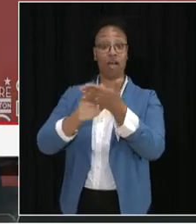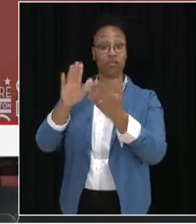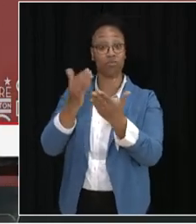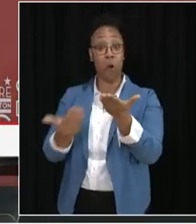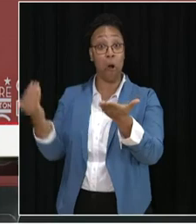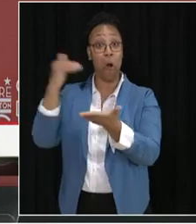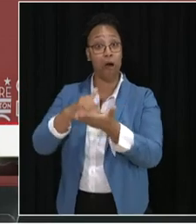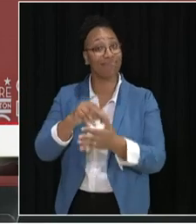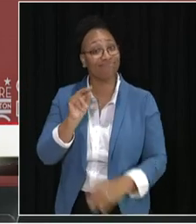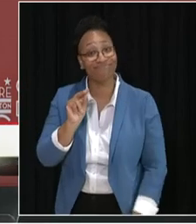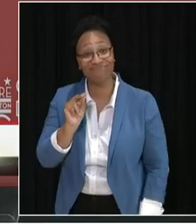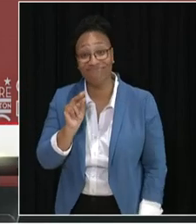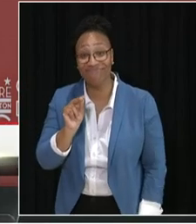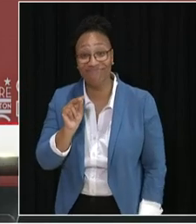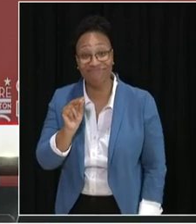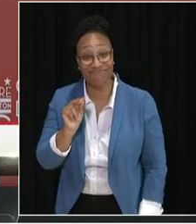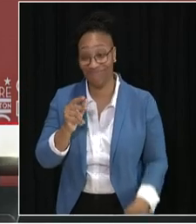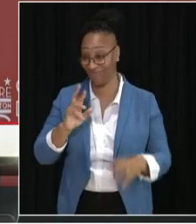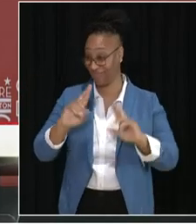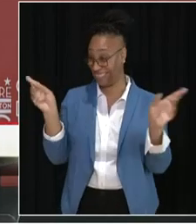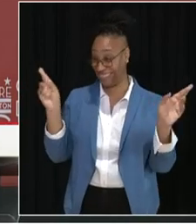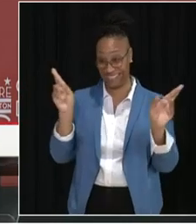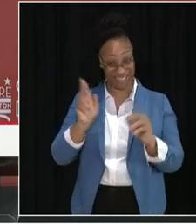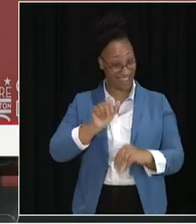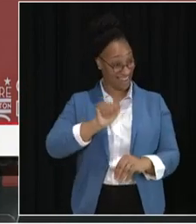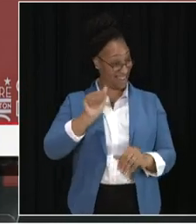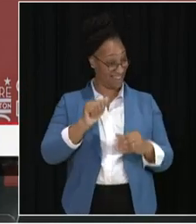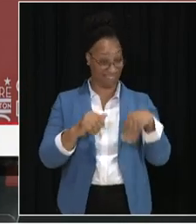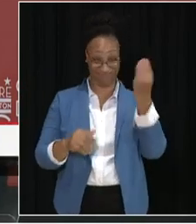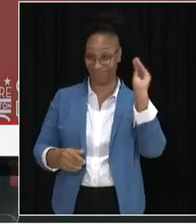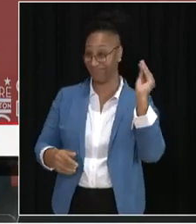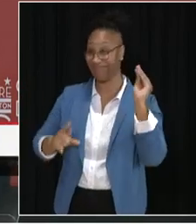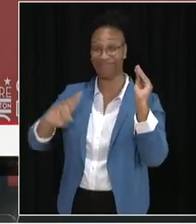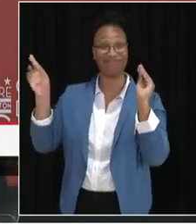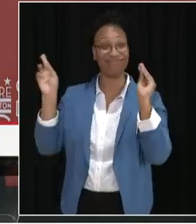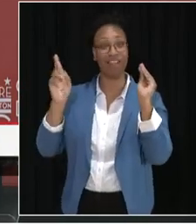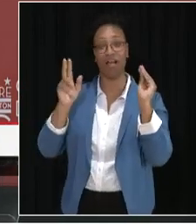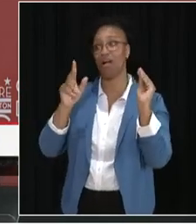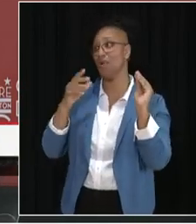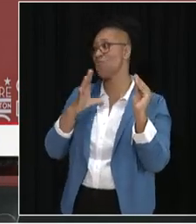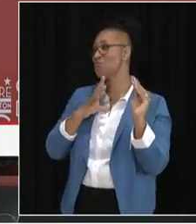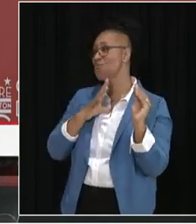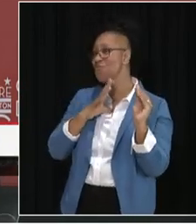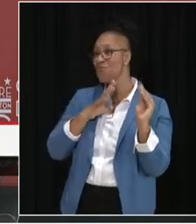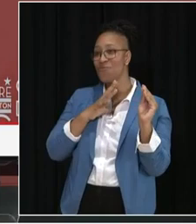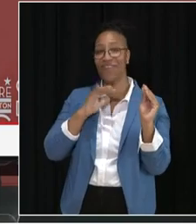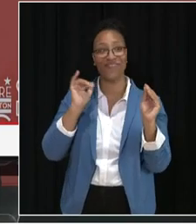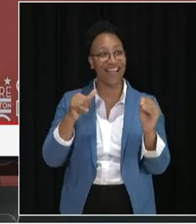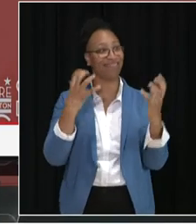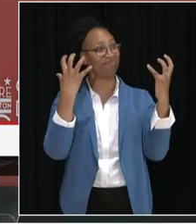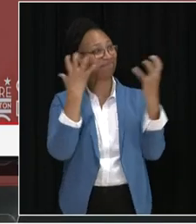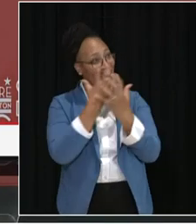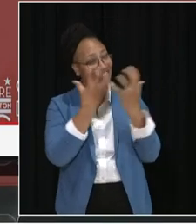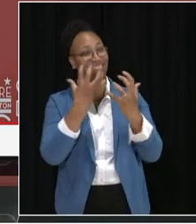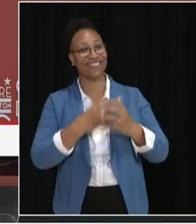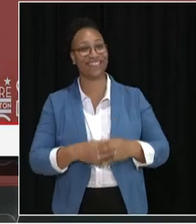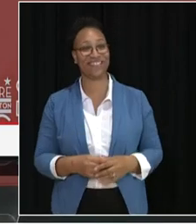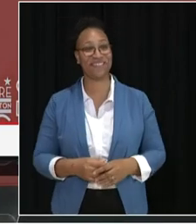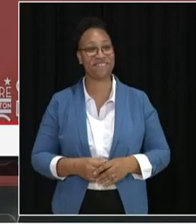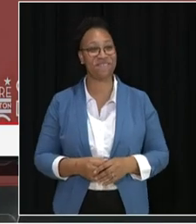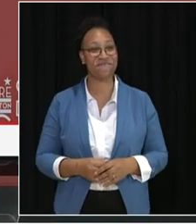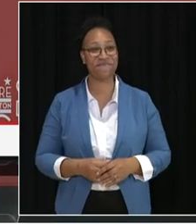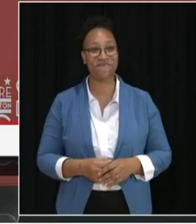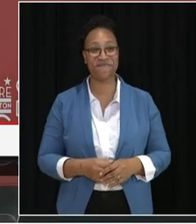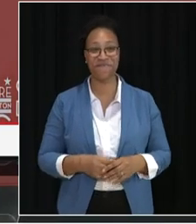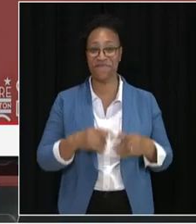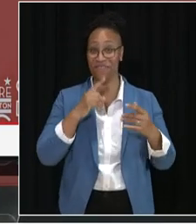with a AA. That's good, right? I think that's fantastic. That is definitely helping us get on a pathway